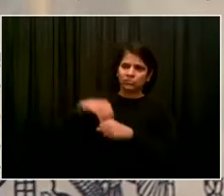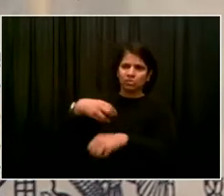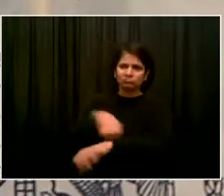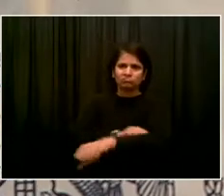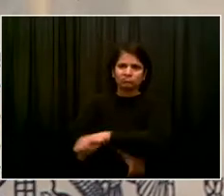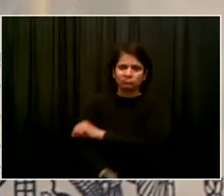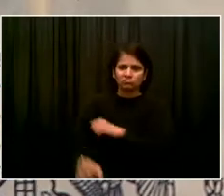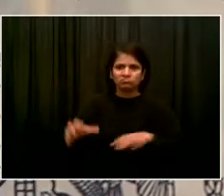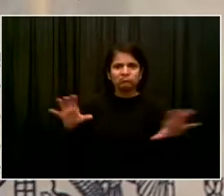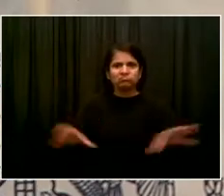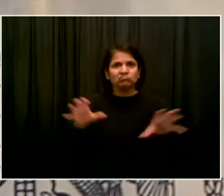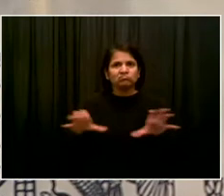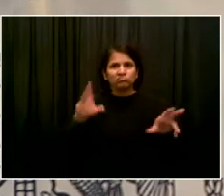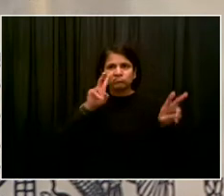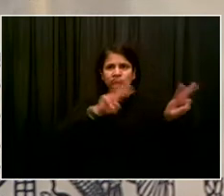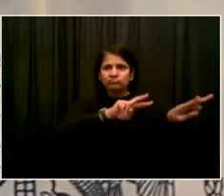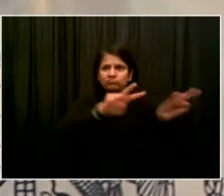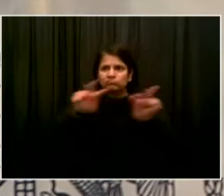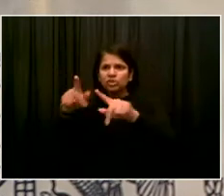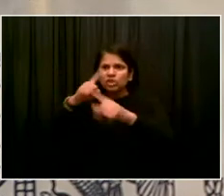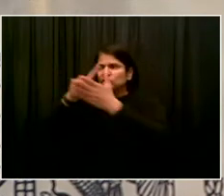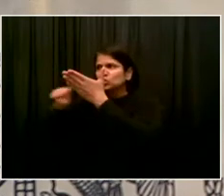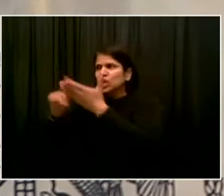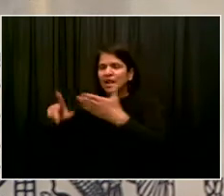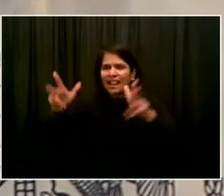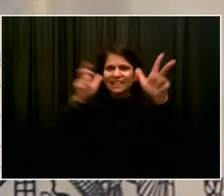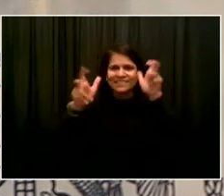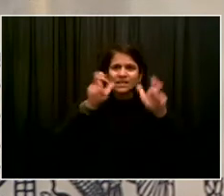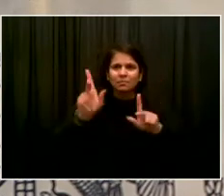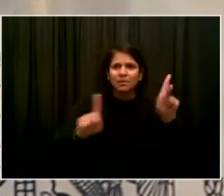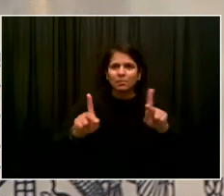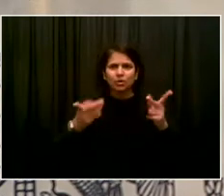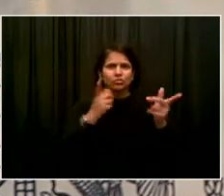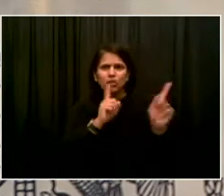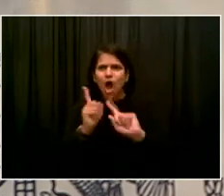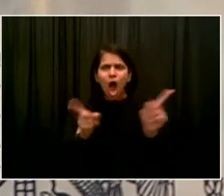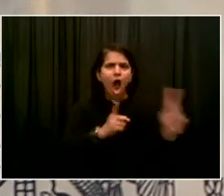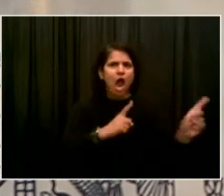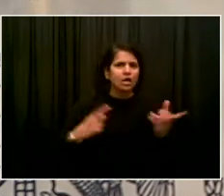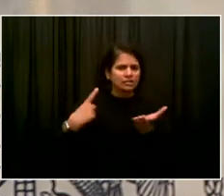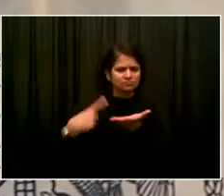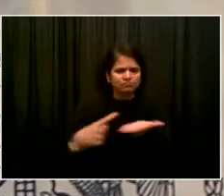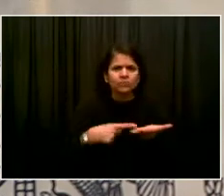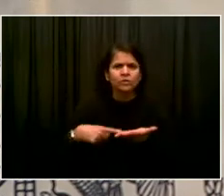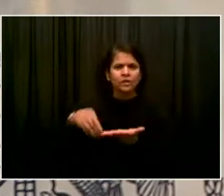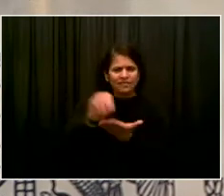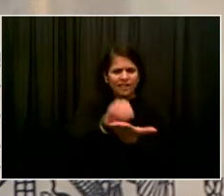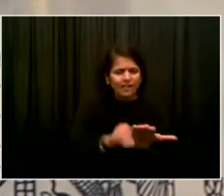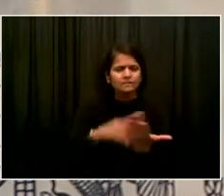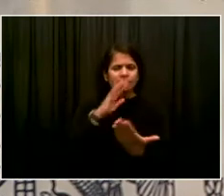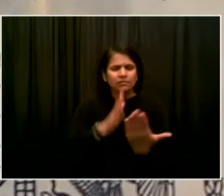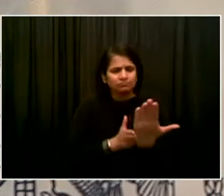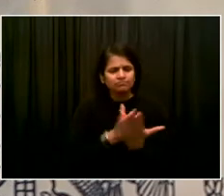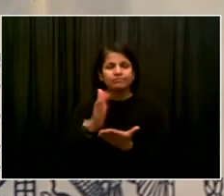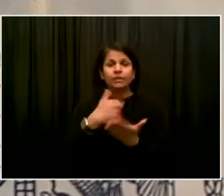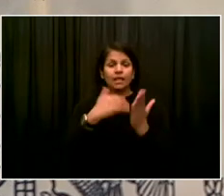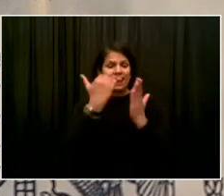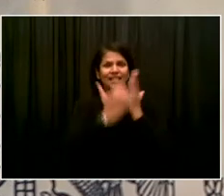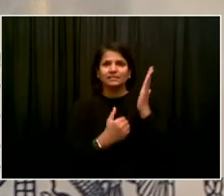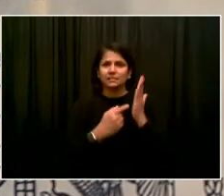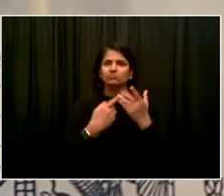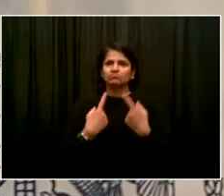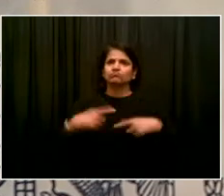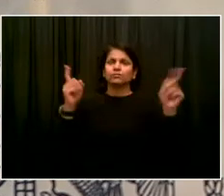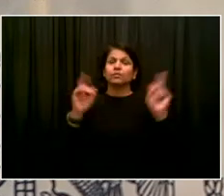the ideas. They came up with a clear path. And this was also a charter revision commission. So the idea was to look at the city's